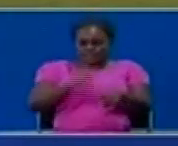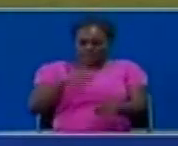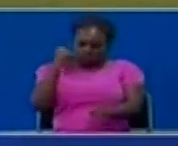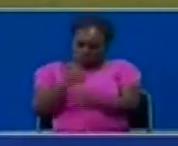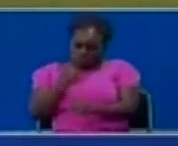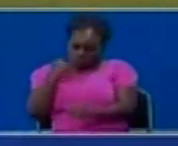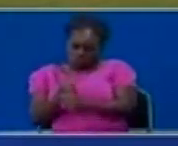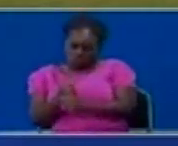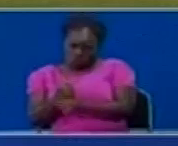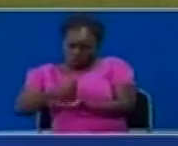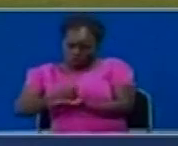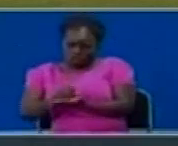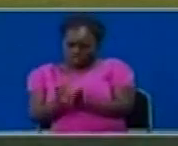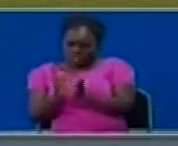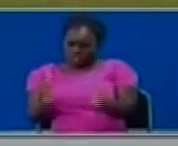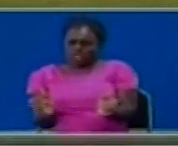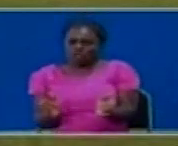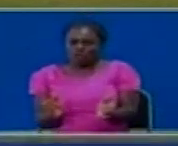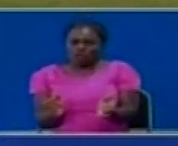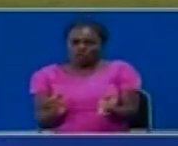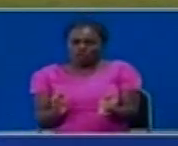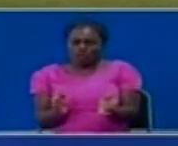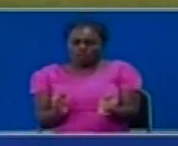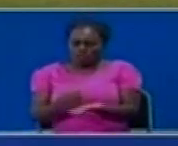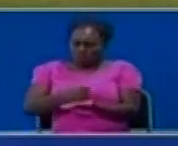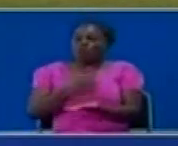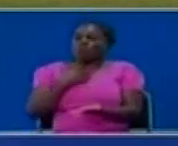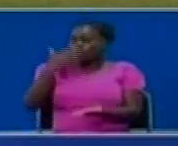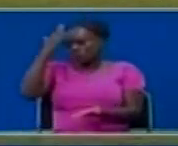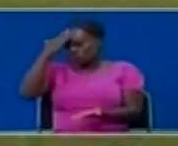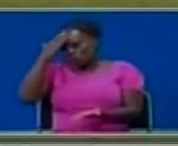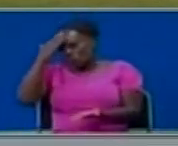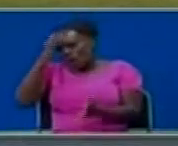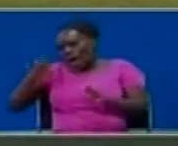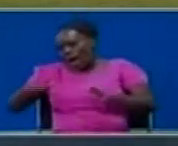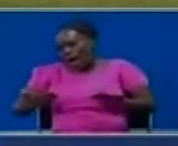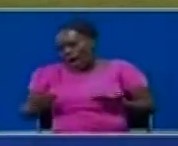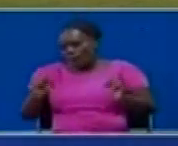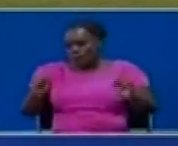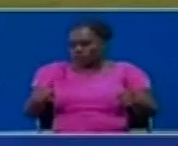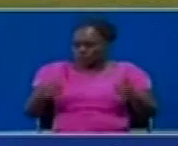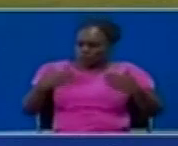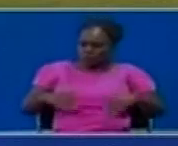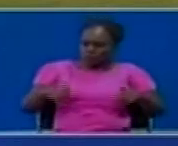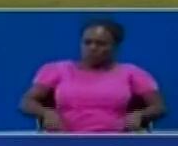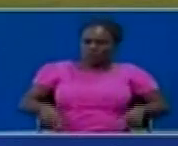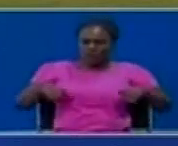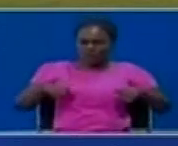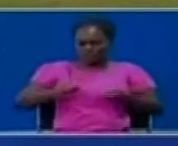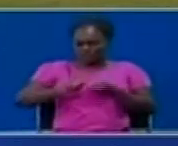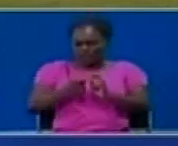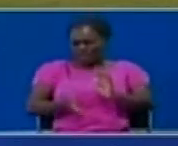the auditor general's audits, we want to know how is it that people's lives are changing